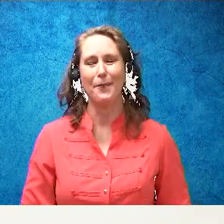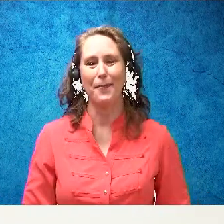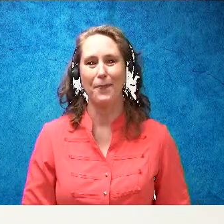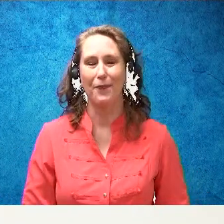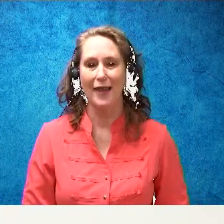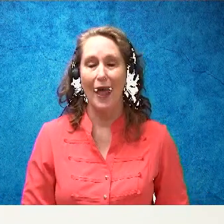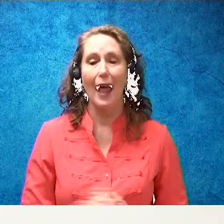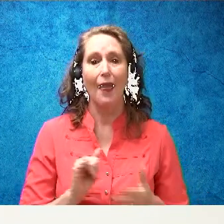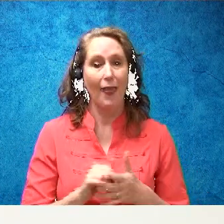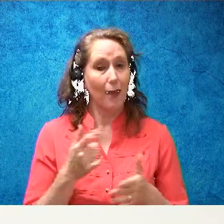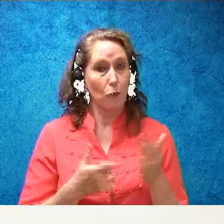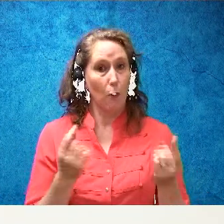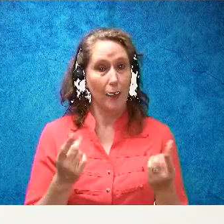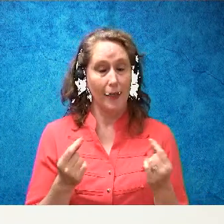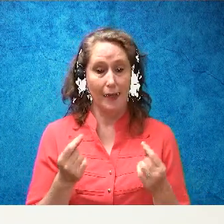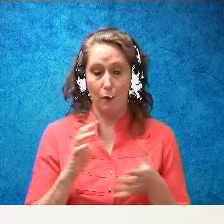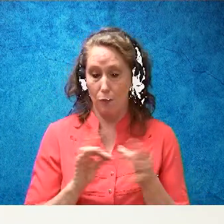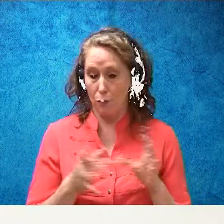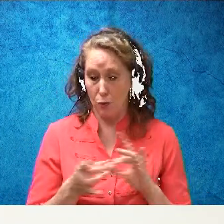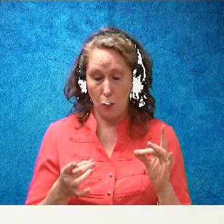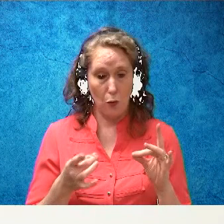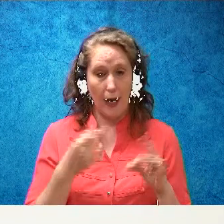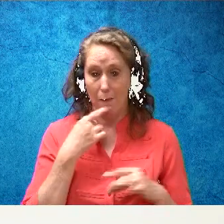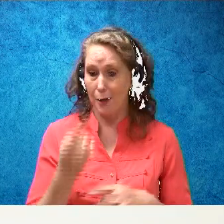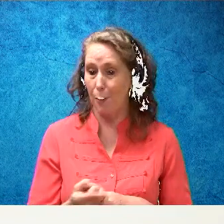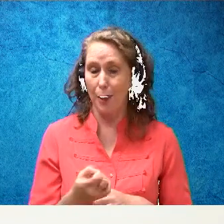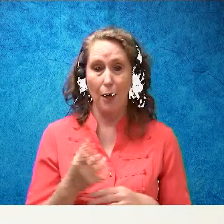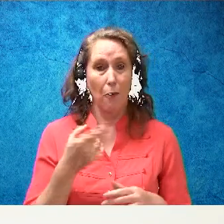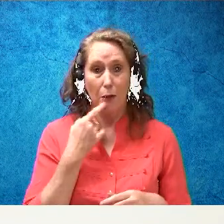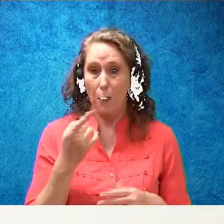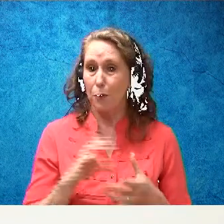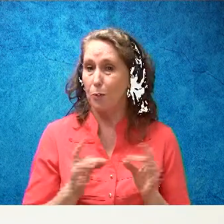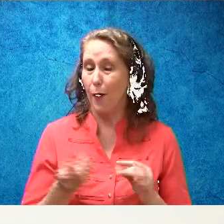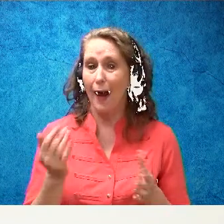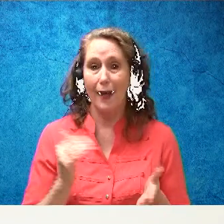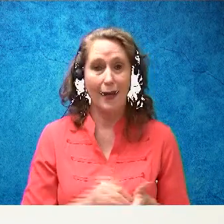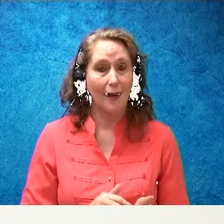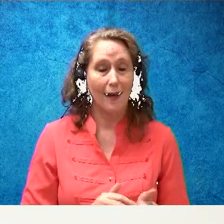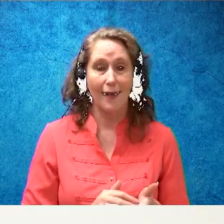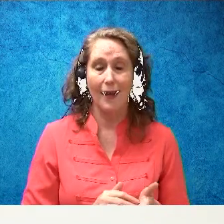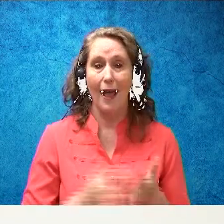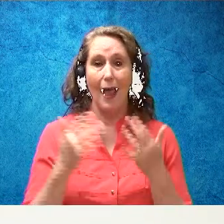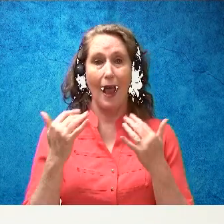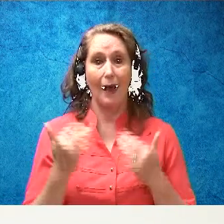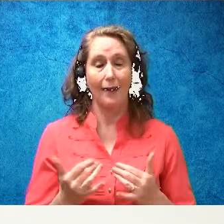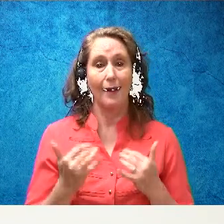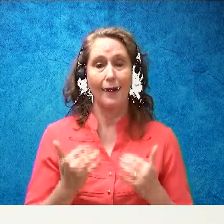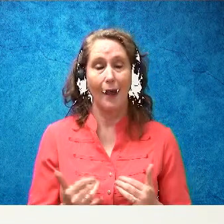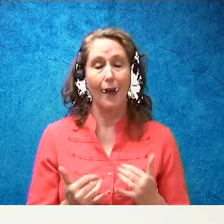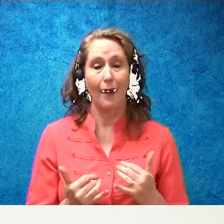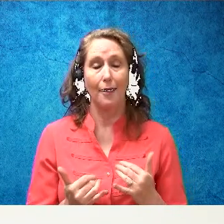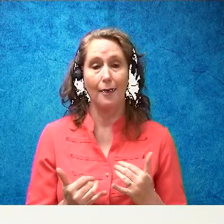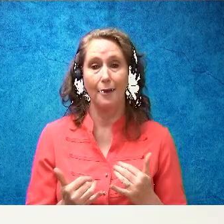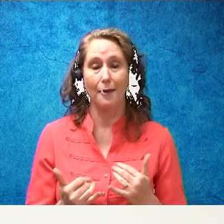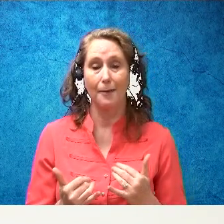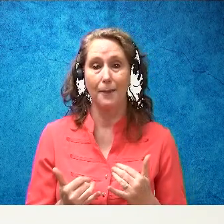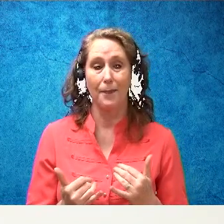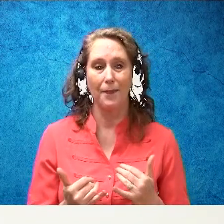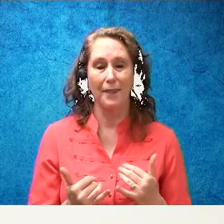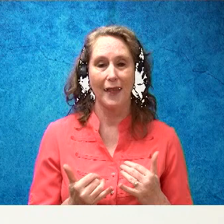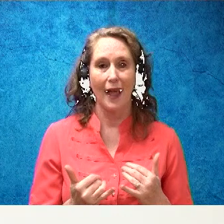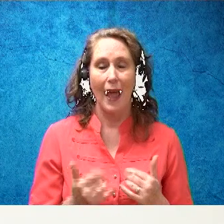so that's what we just did. We just went through an entire retell of our story. So now I am going to tell you some